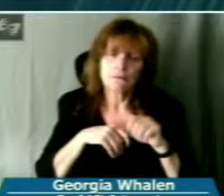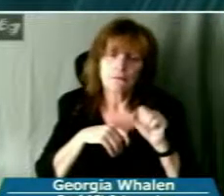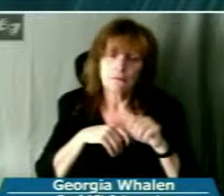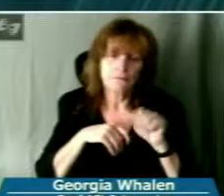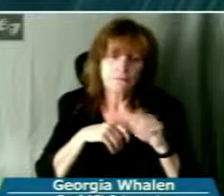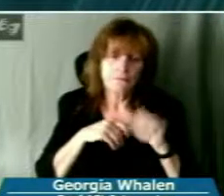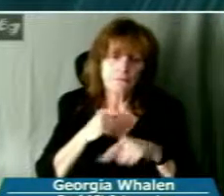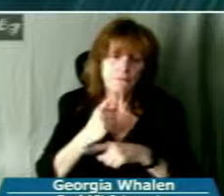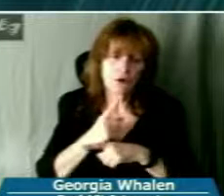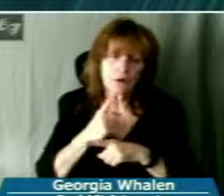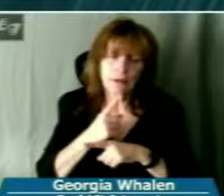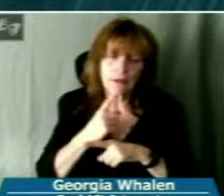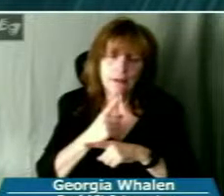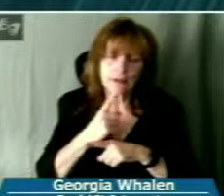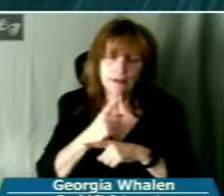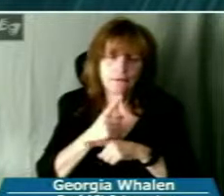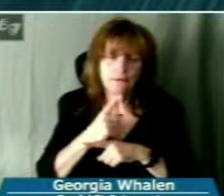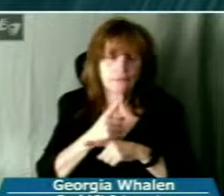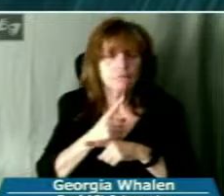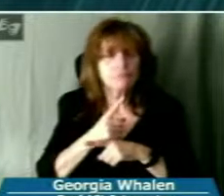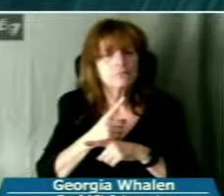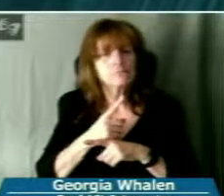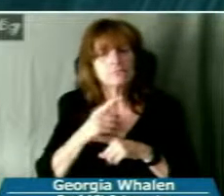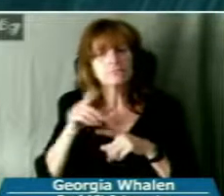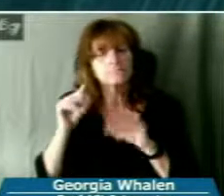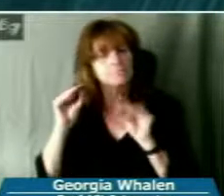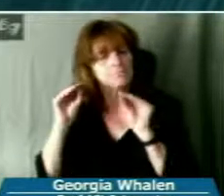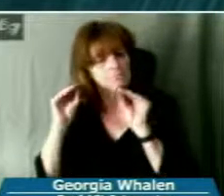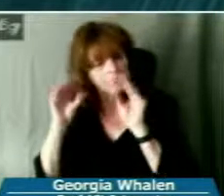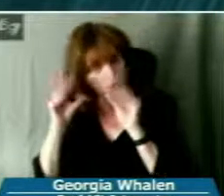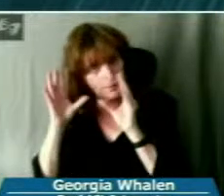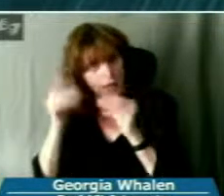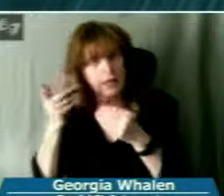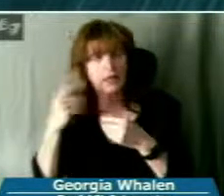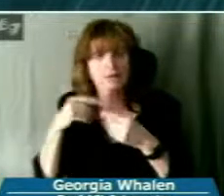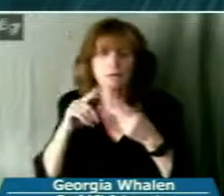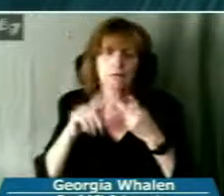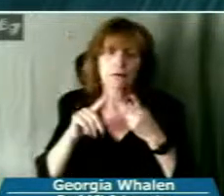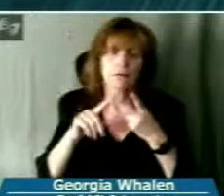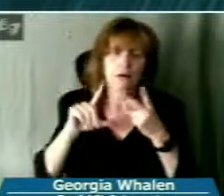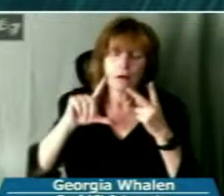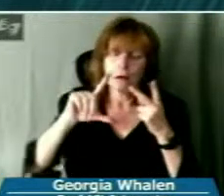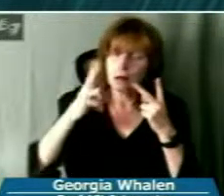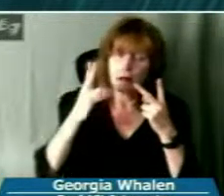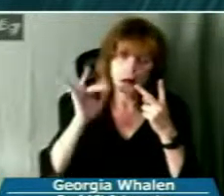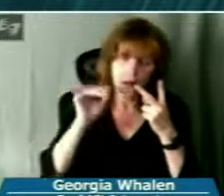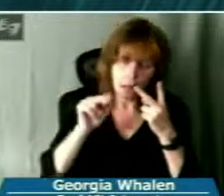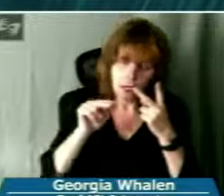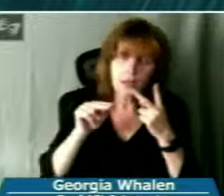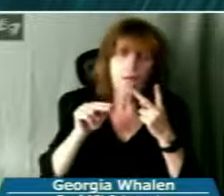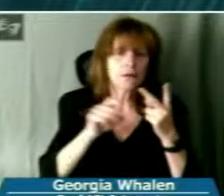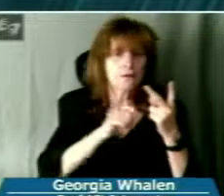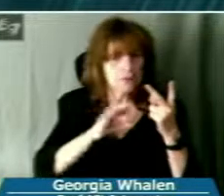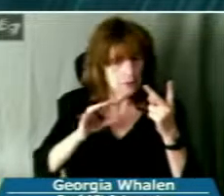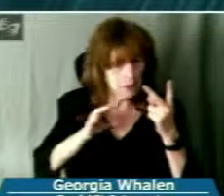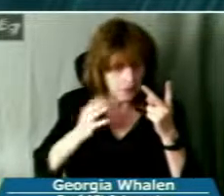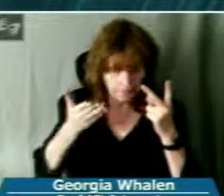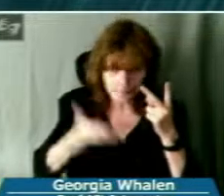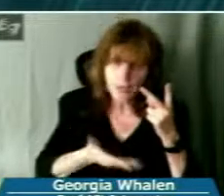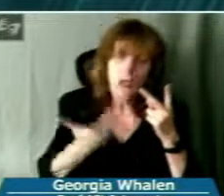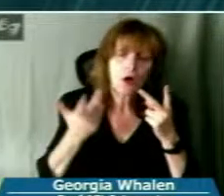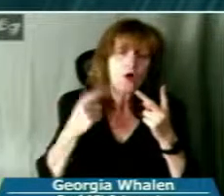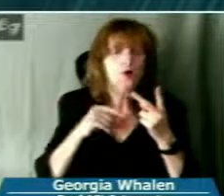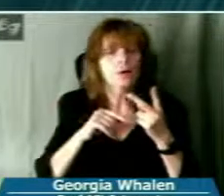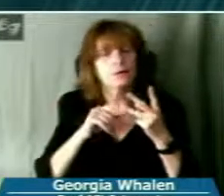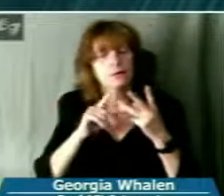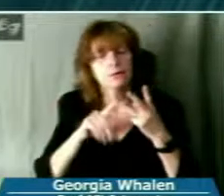St. Joe's team were on site. There were some Lynn Home and community staff also assisting in the home, and we worked very closely with the